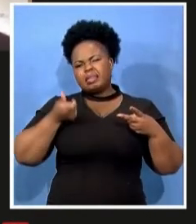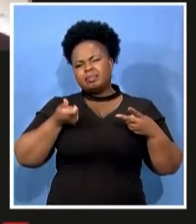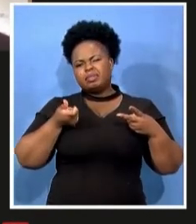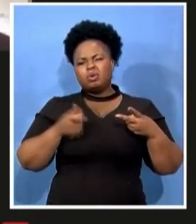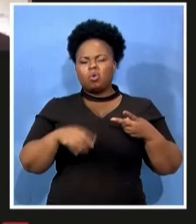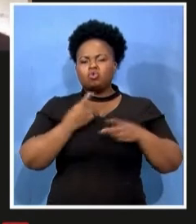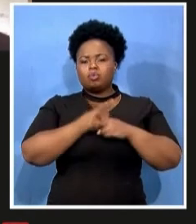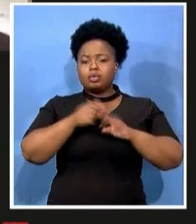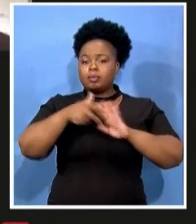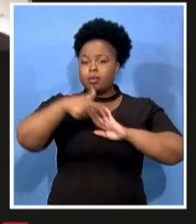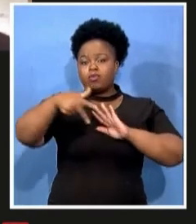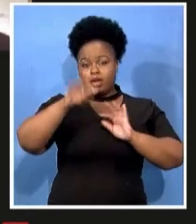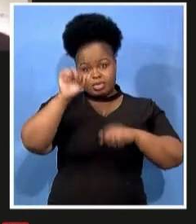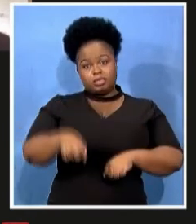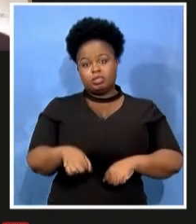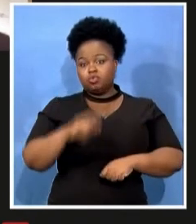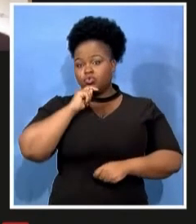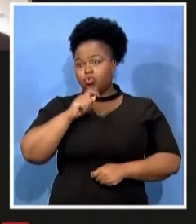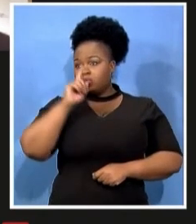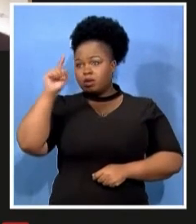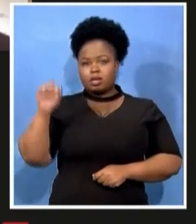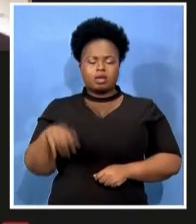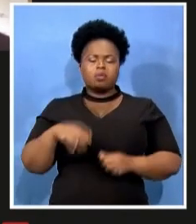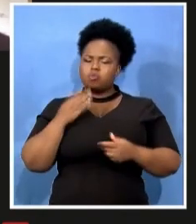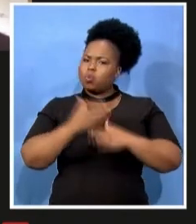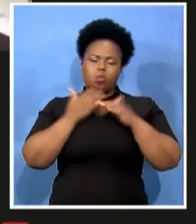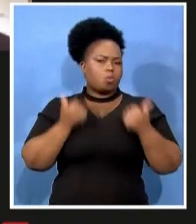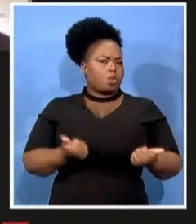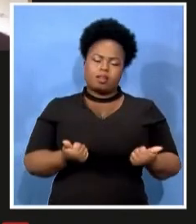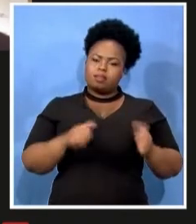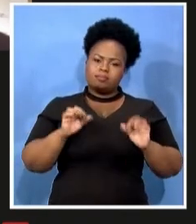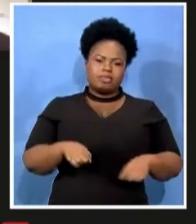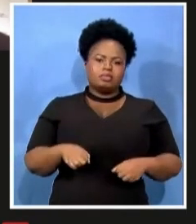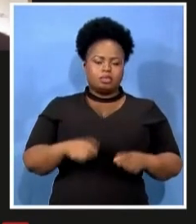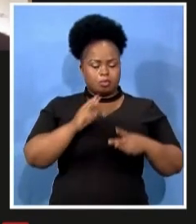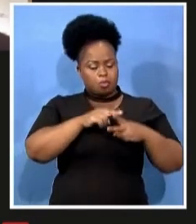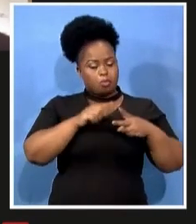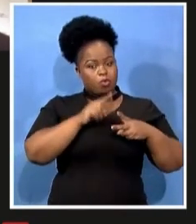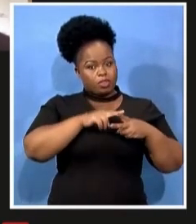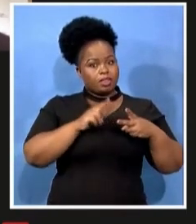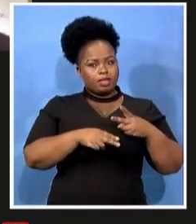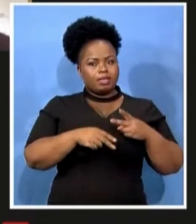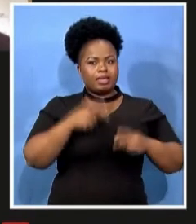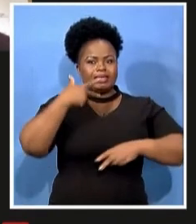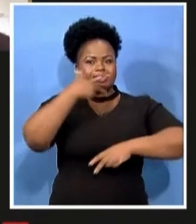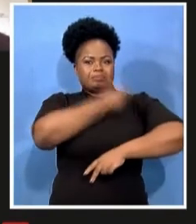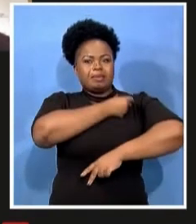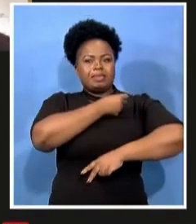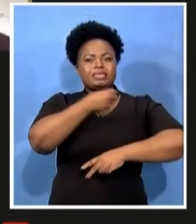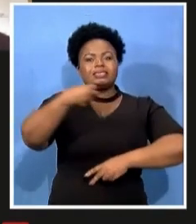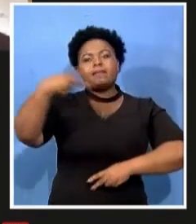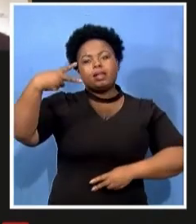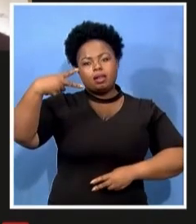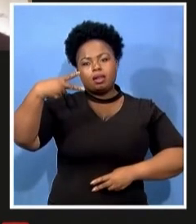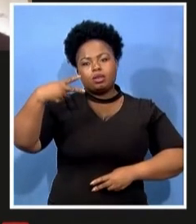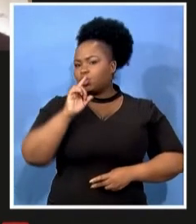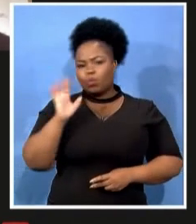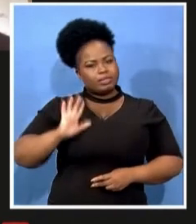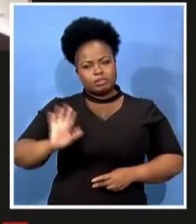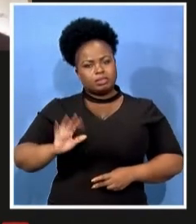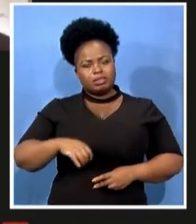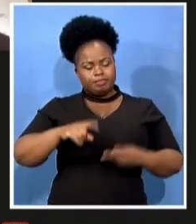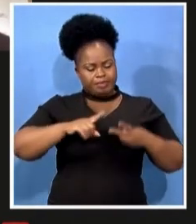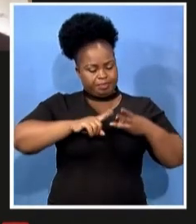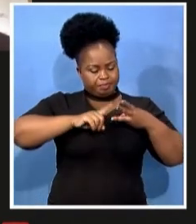very efficient, and both of these have got 2 dosages. And so the other one is Johnson & Johnson. Part of it is also